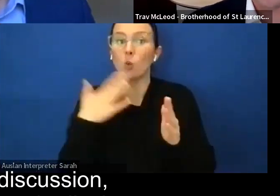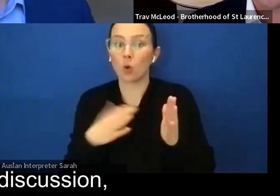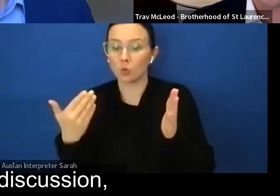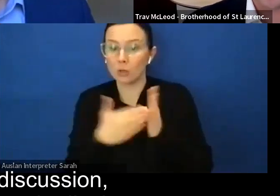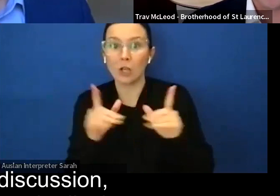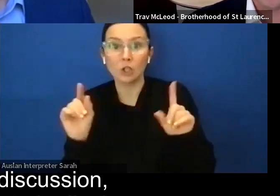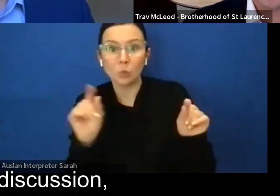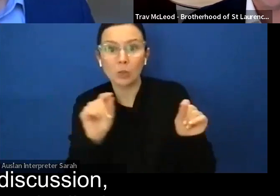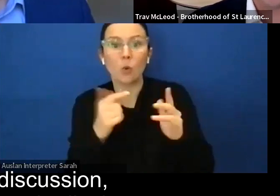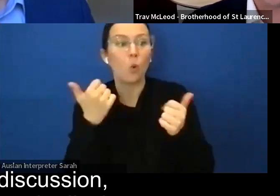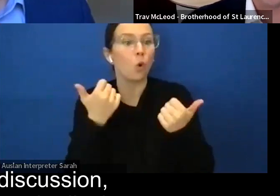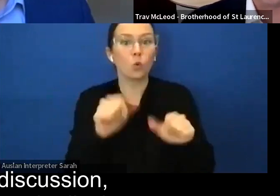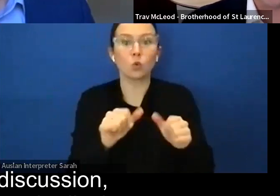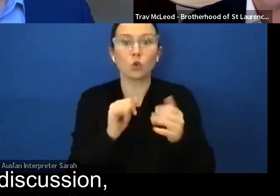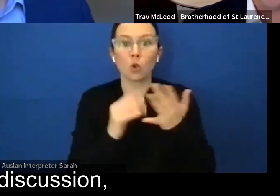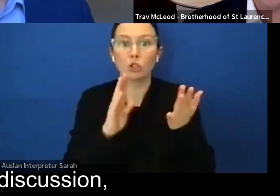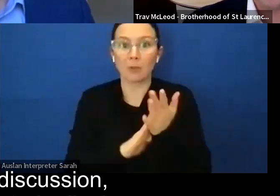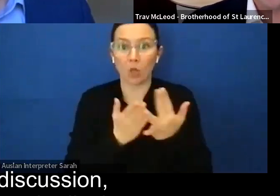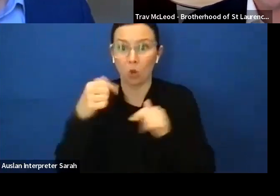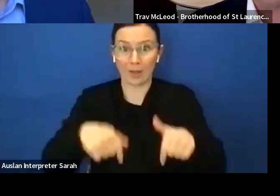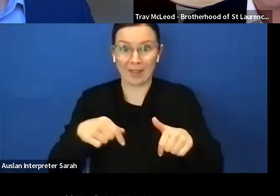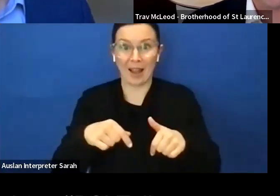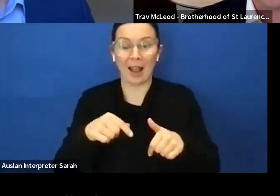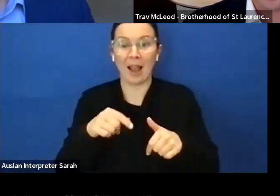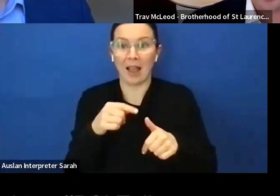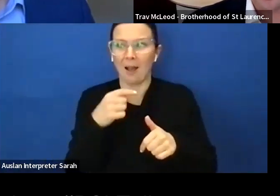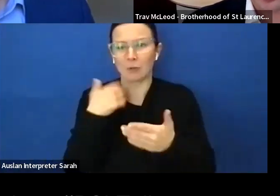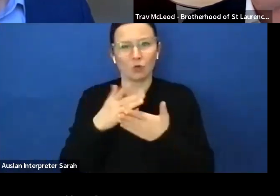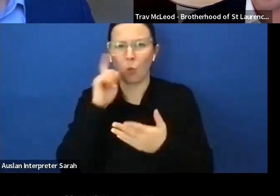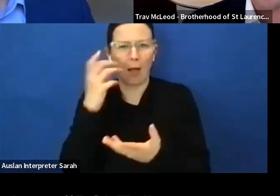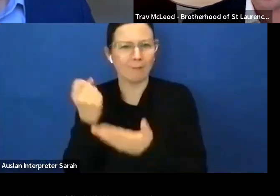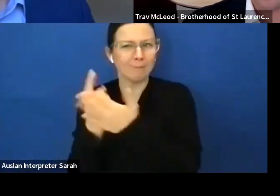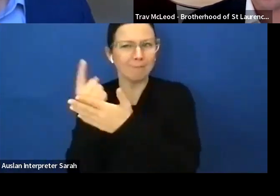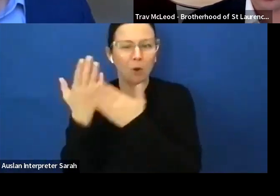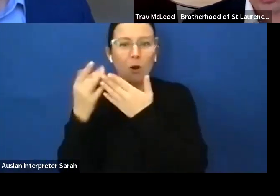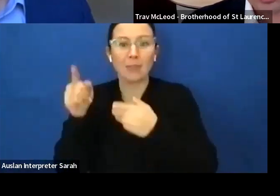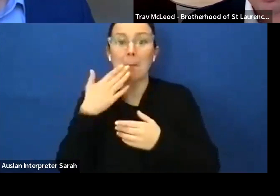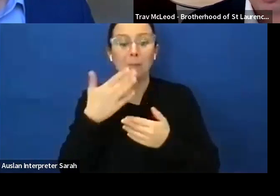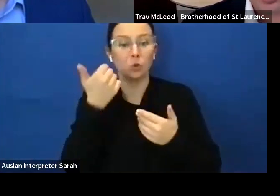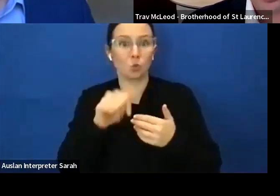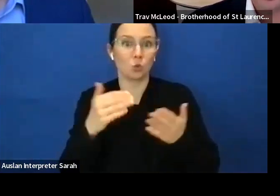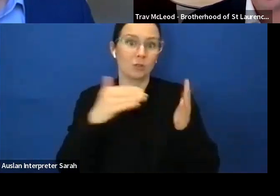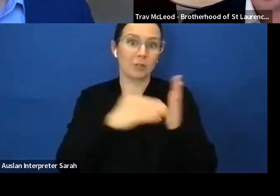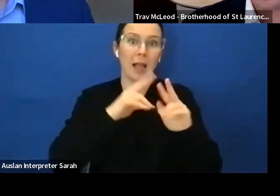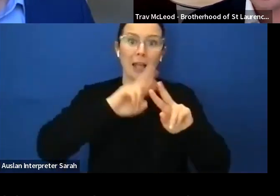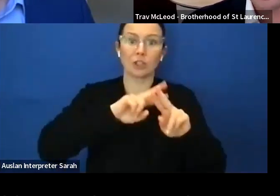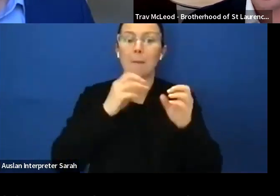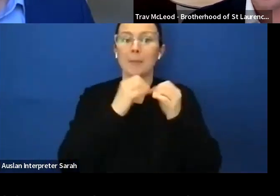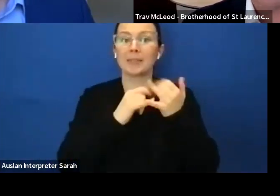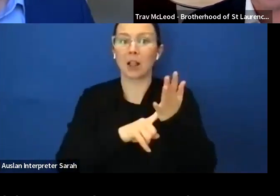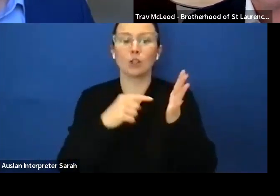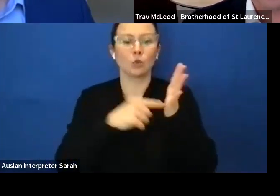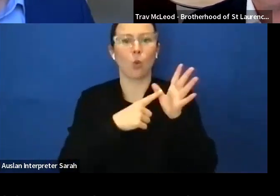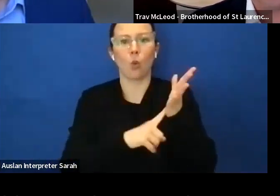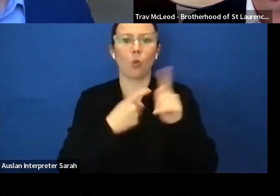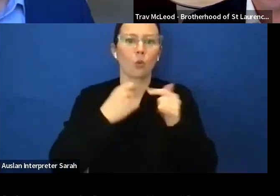media during the discussion, which is sure to be lively, please use the hashtag BSL Talks. And lastly,